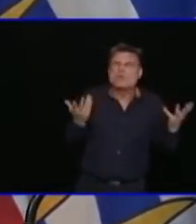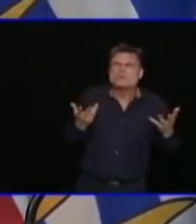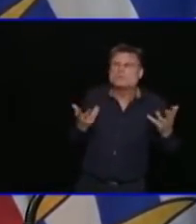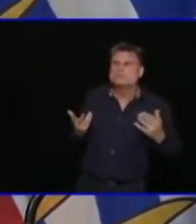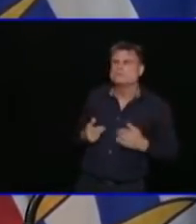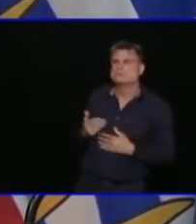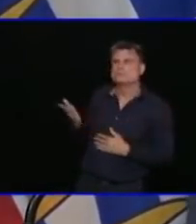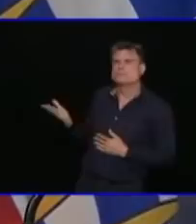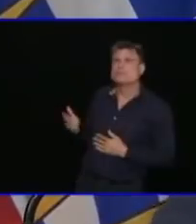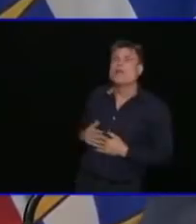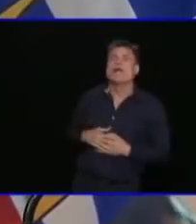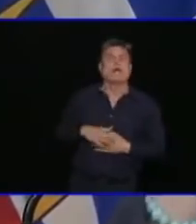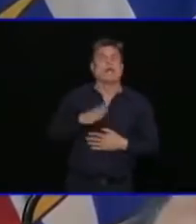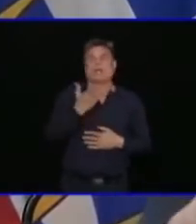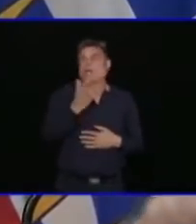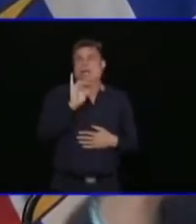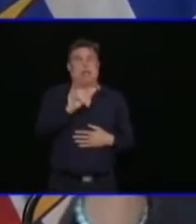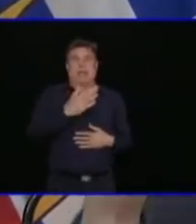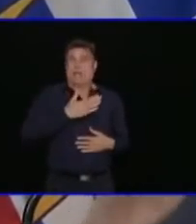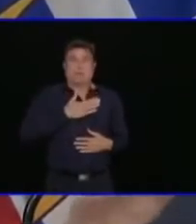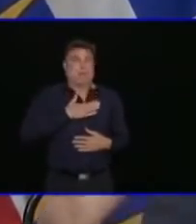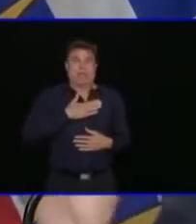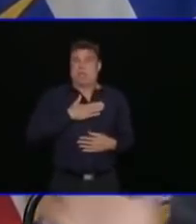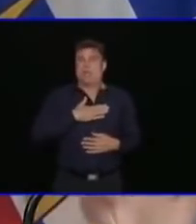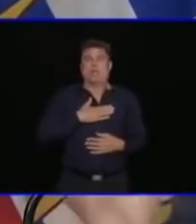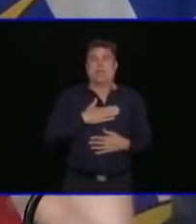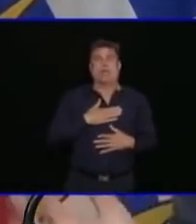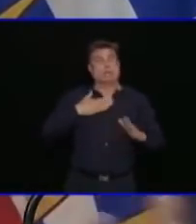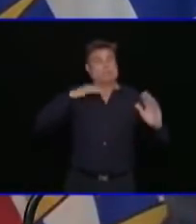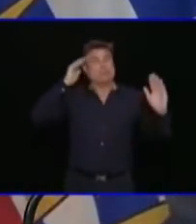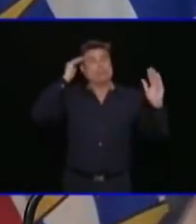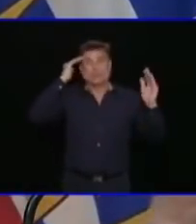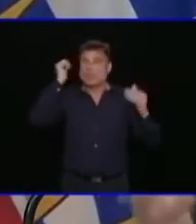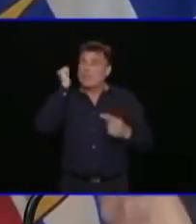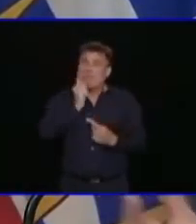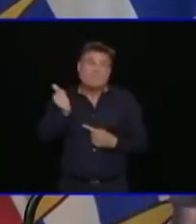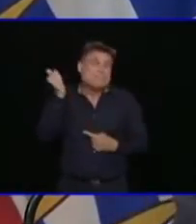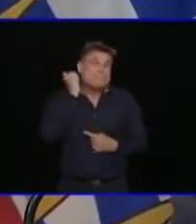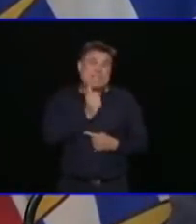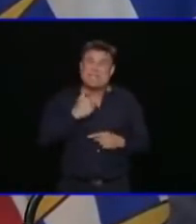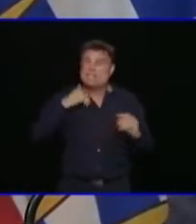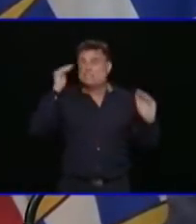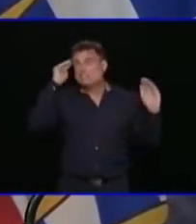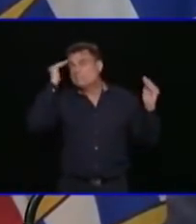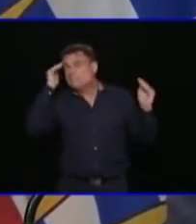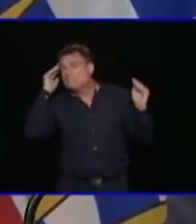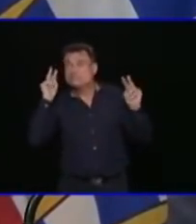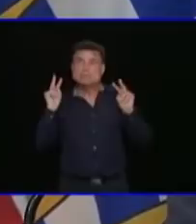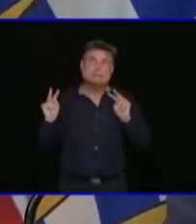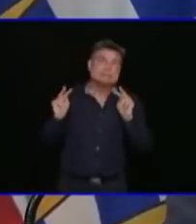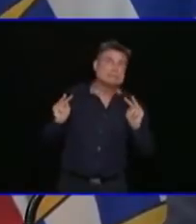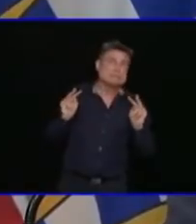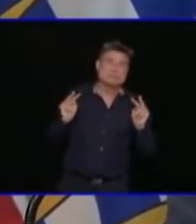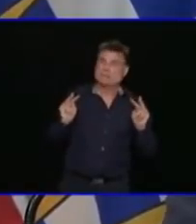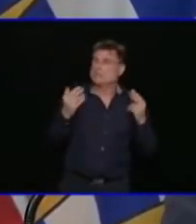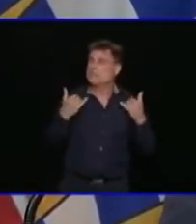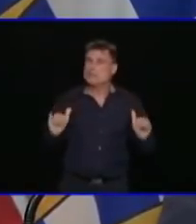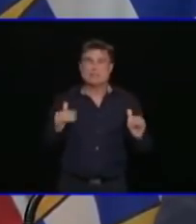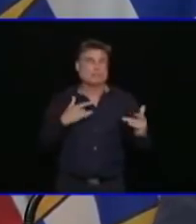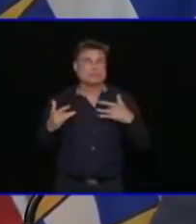is modeling, so it gives us an indication of scenarios and what could happen based on the data that we